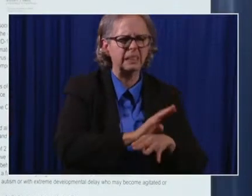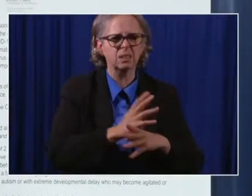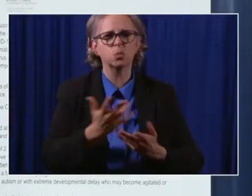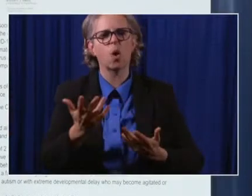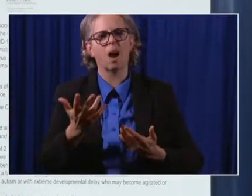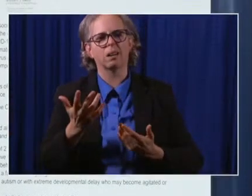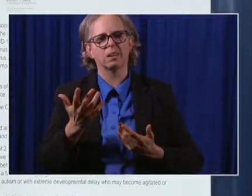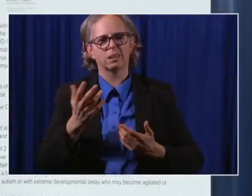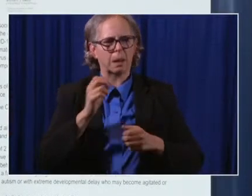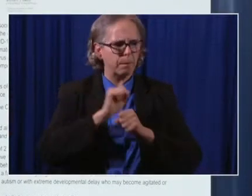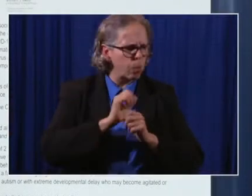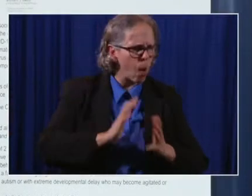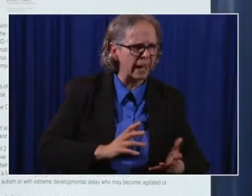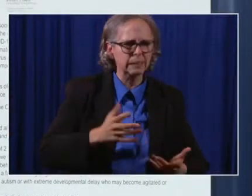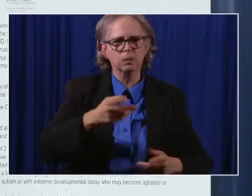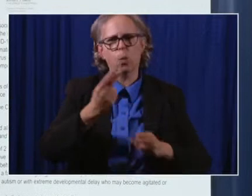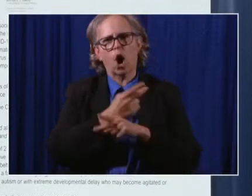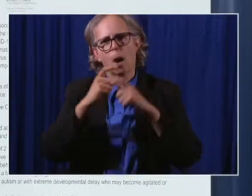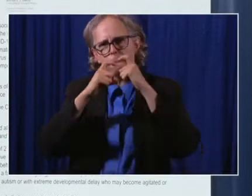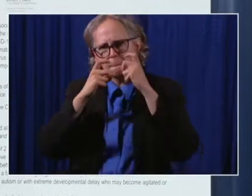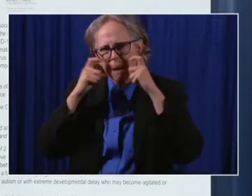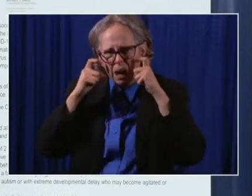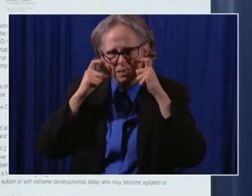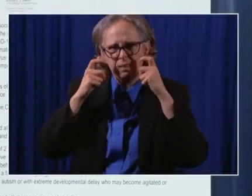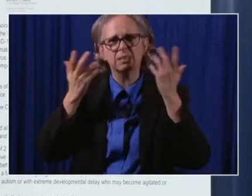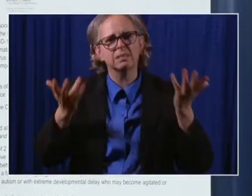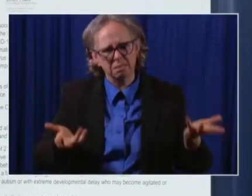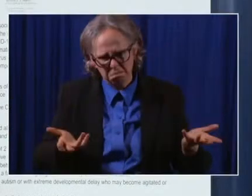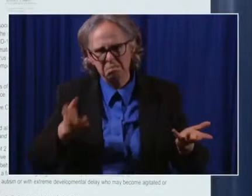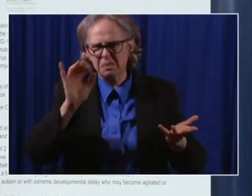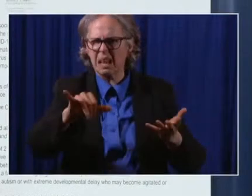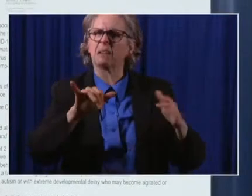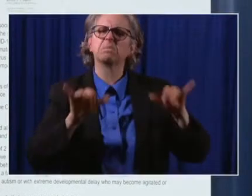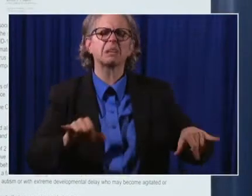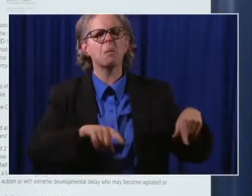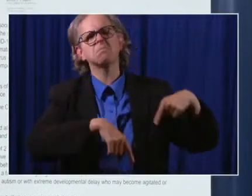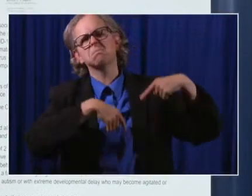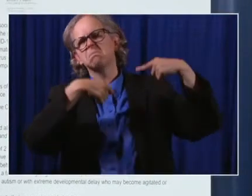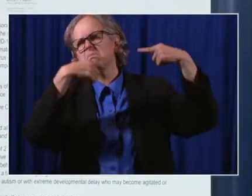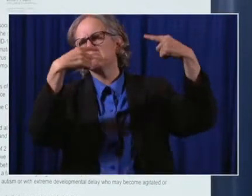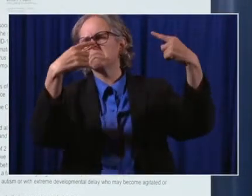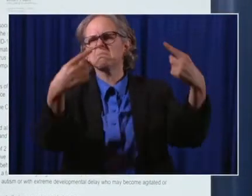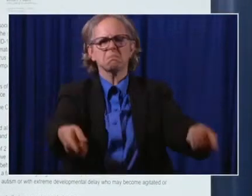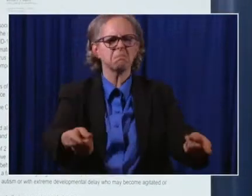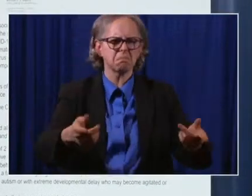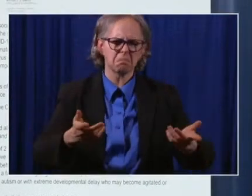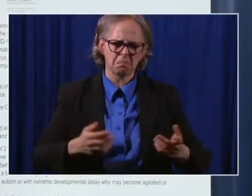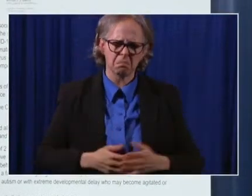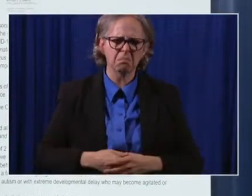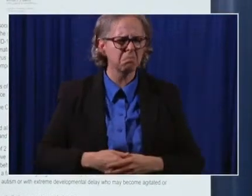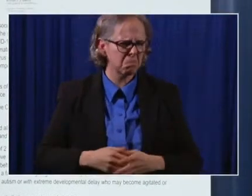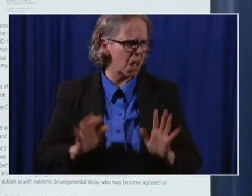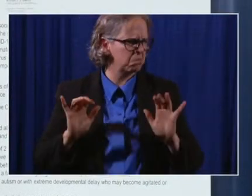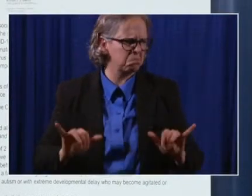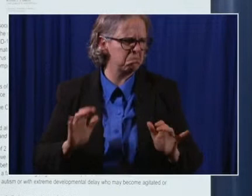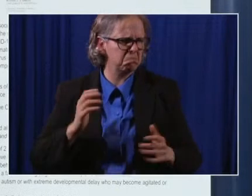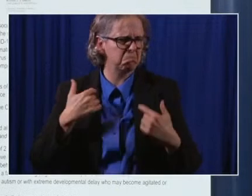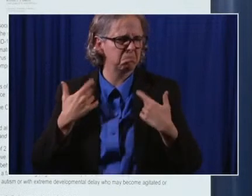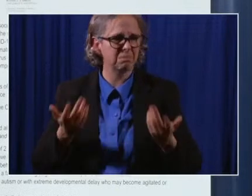anything else, everybody who works there has to wear a mask, and that was a part of the requirement. and that was consistent with what we had